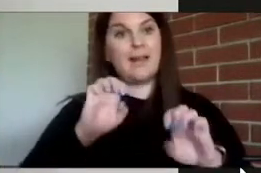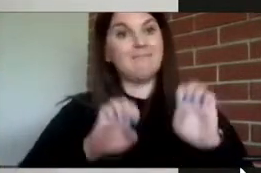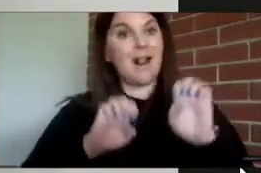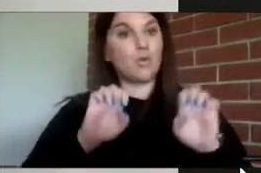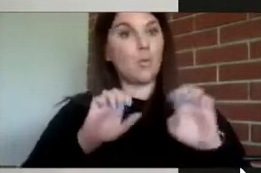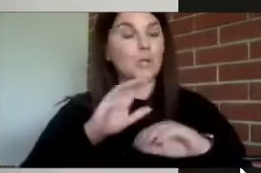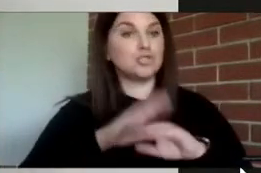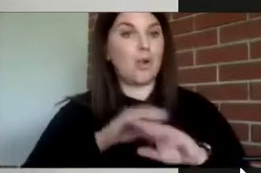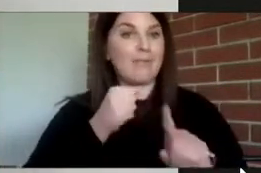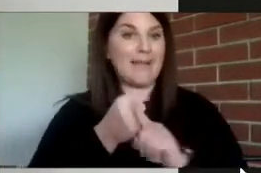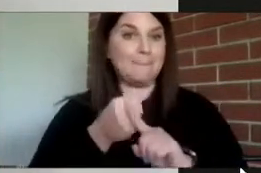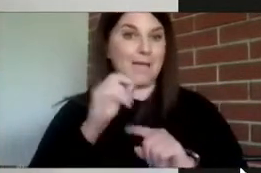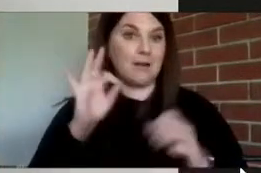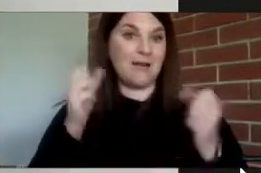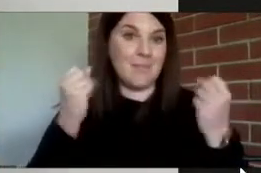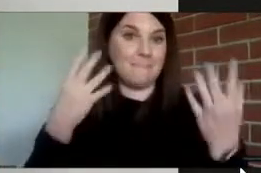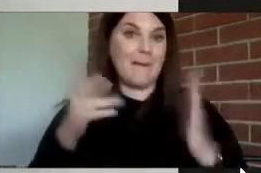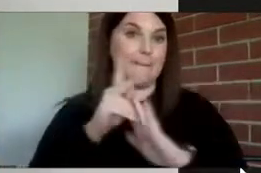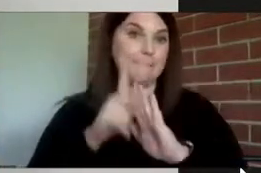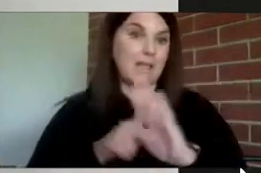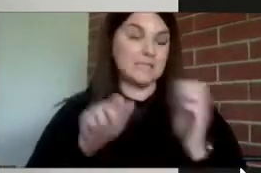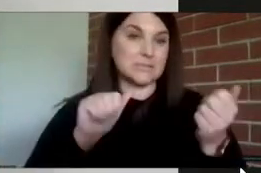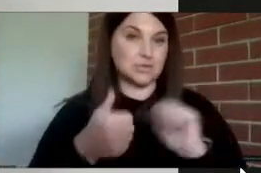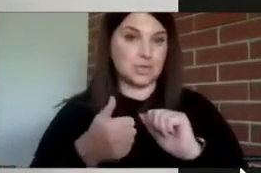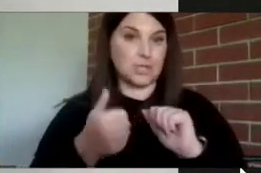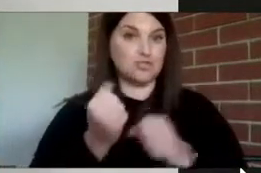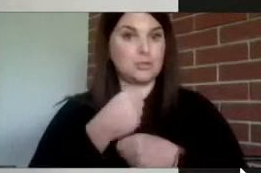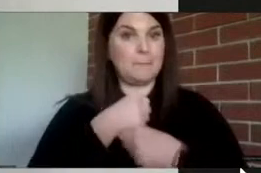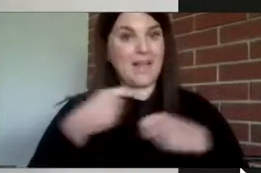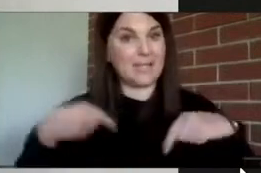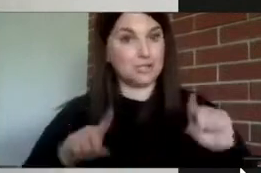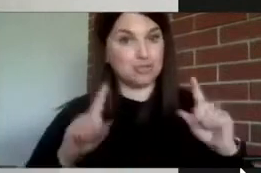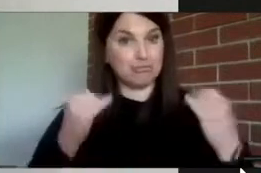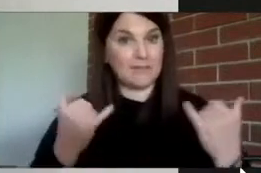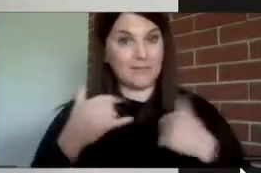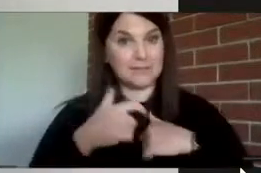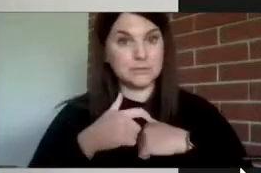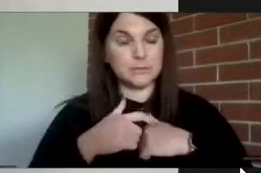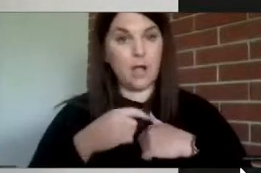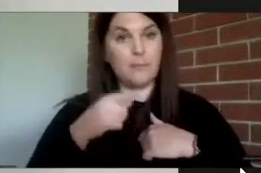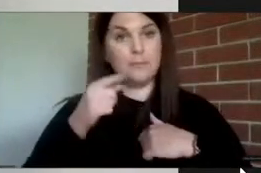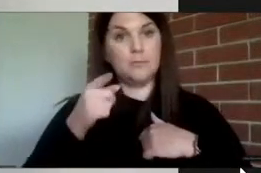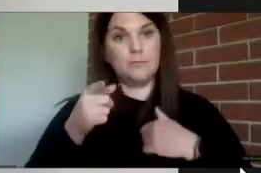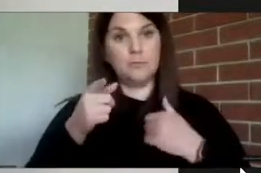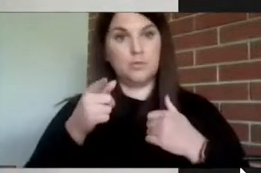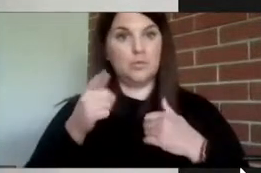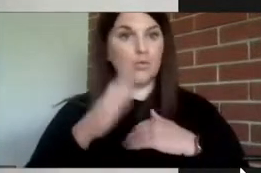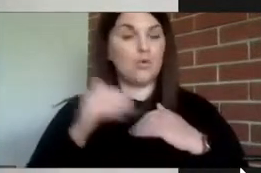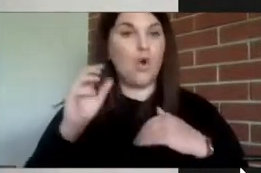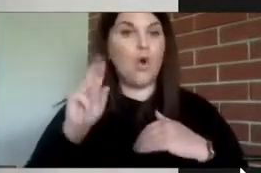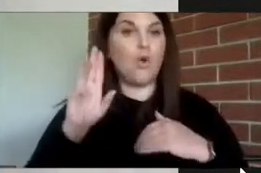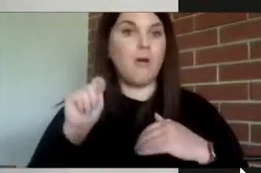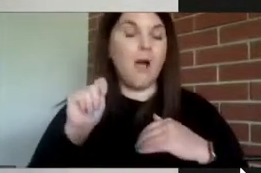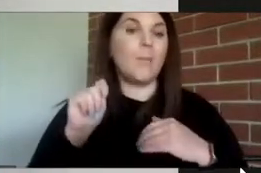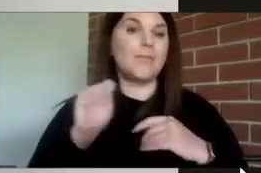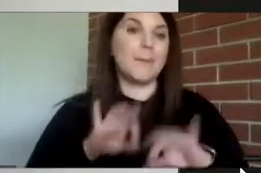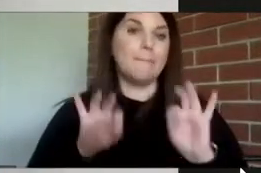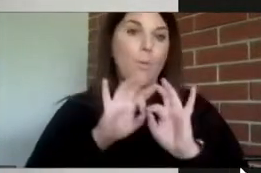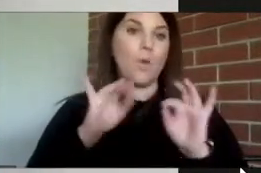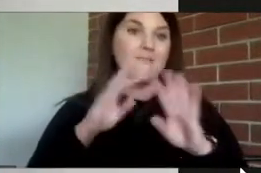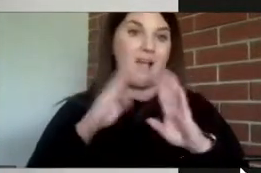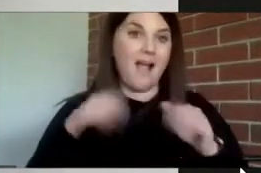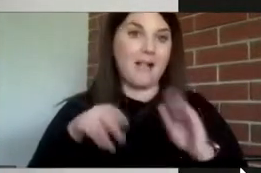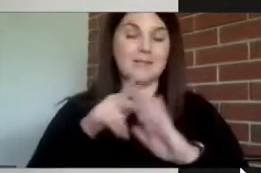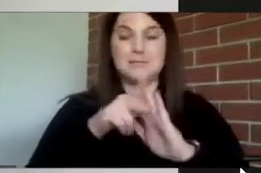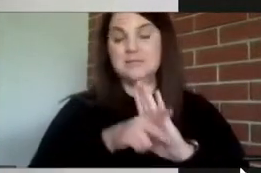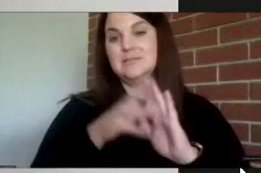the impact of the many policy changes that were made during this time. You rightfully call out the importance of housing policies and